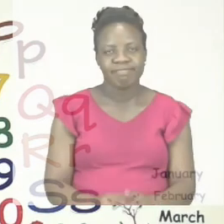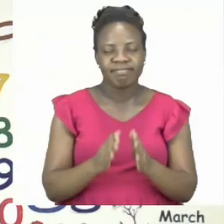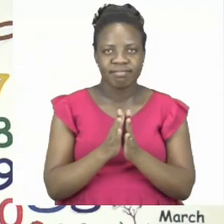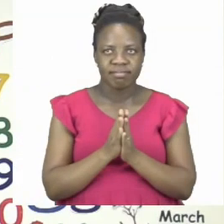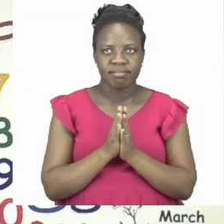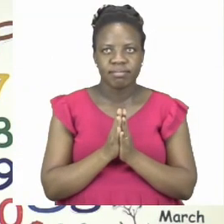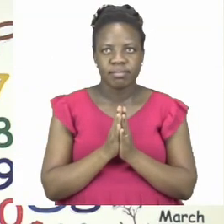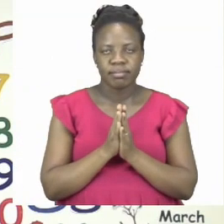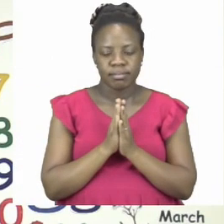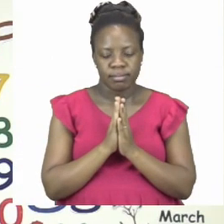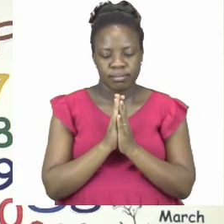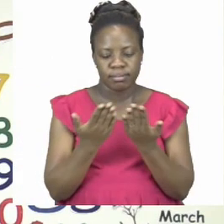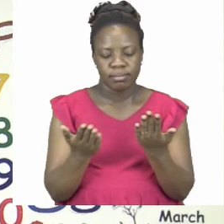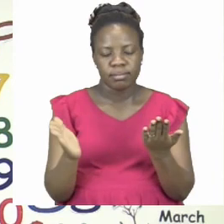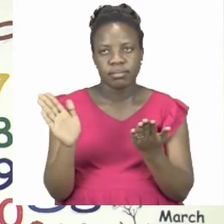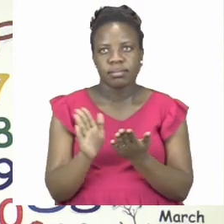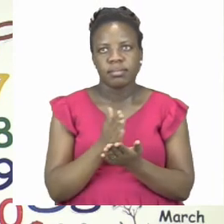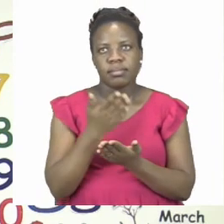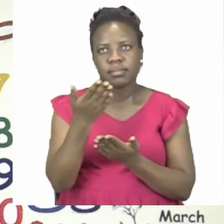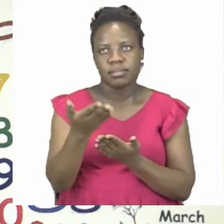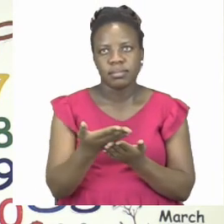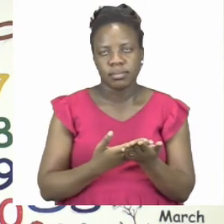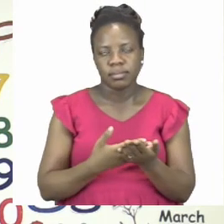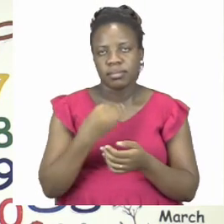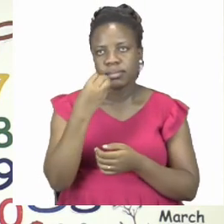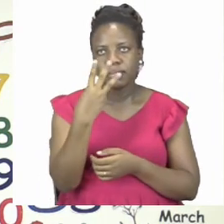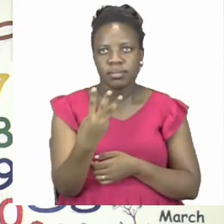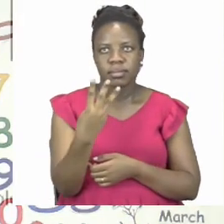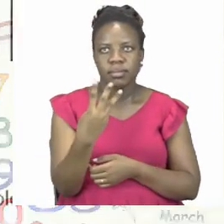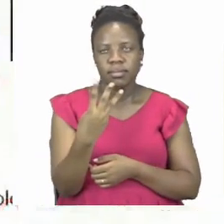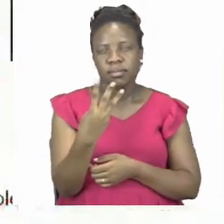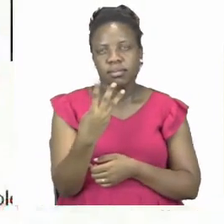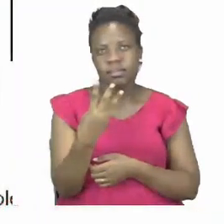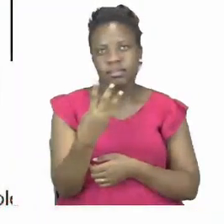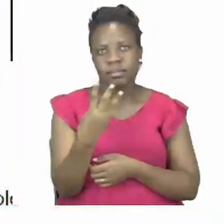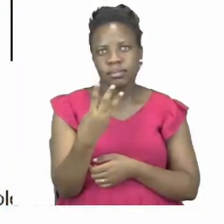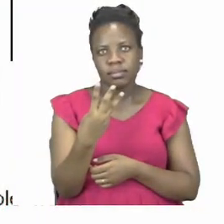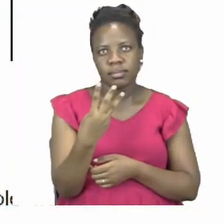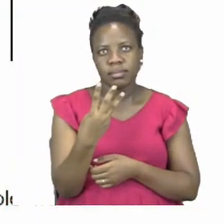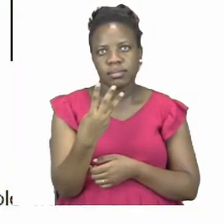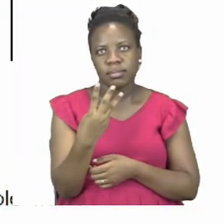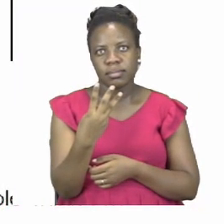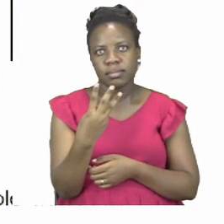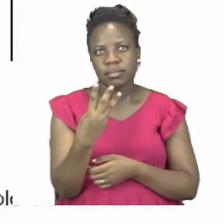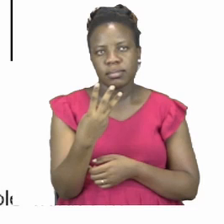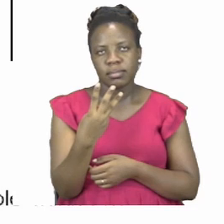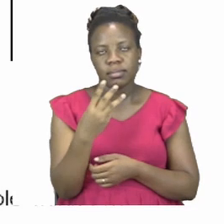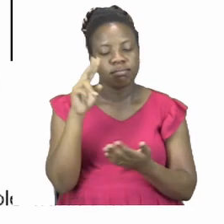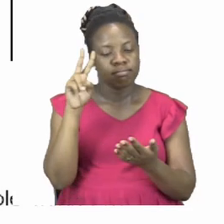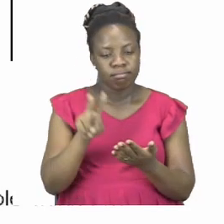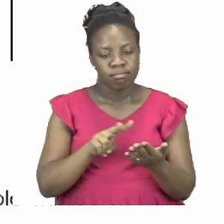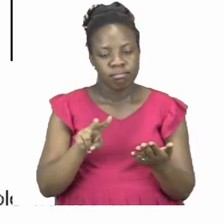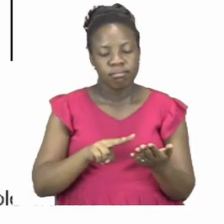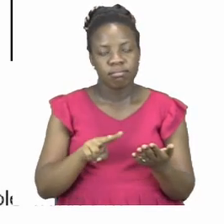Now, boys and girls, let's begin our exciting lesson on page 3. On page 3 today, we are going to be